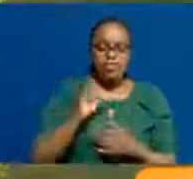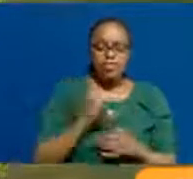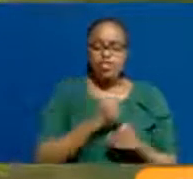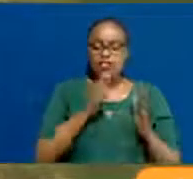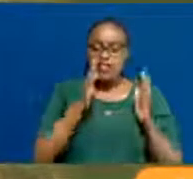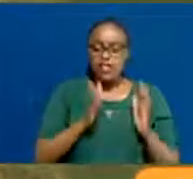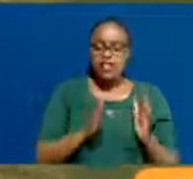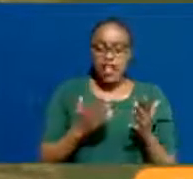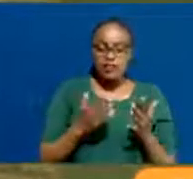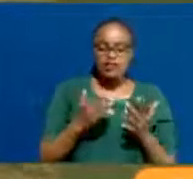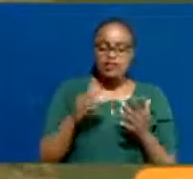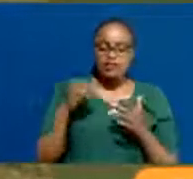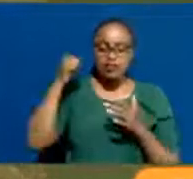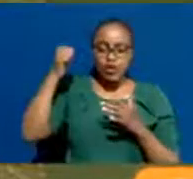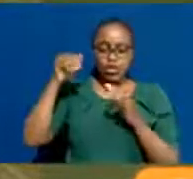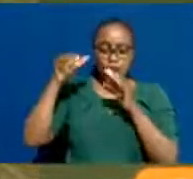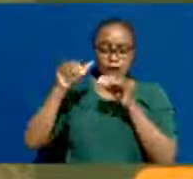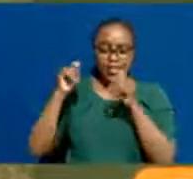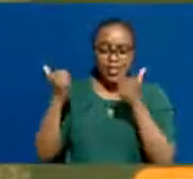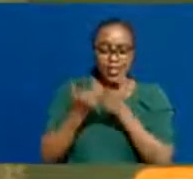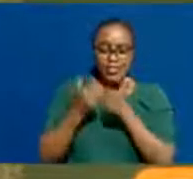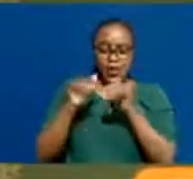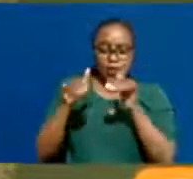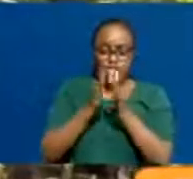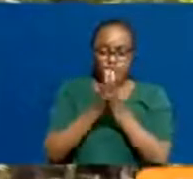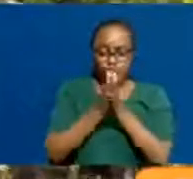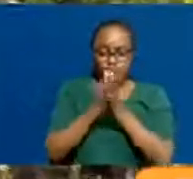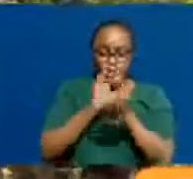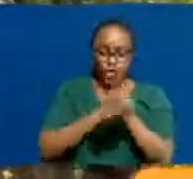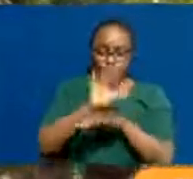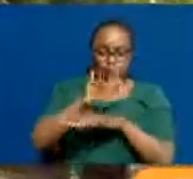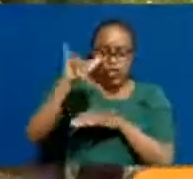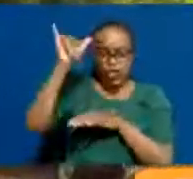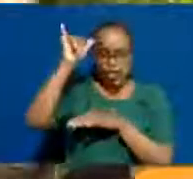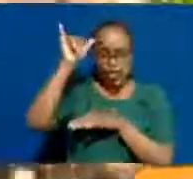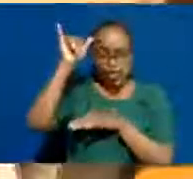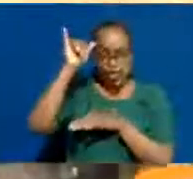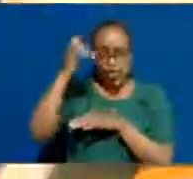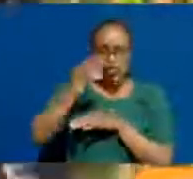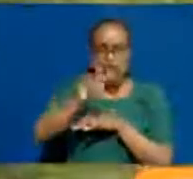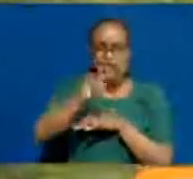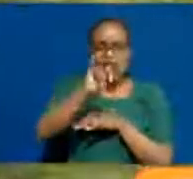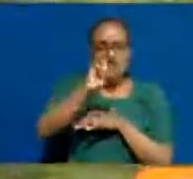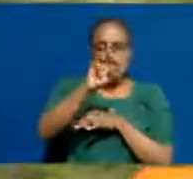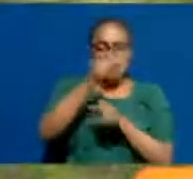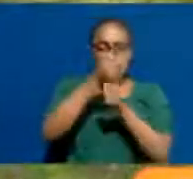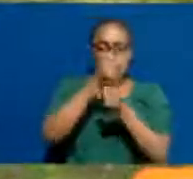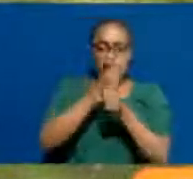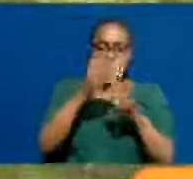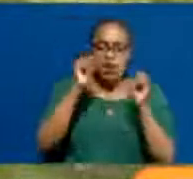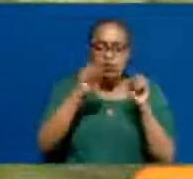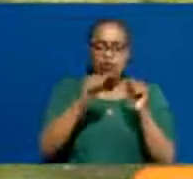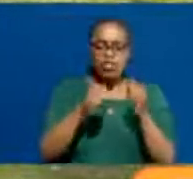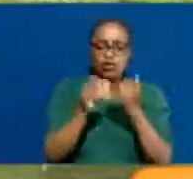Akech's party agents wait patiently to receive their cows, Ekai and Timba are working on how to